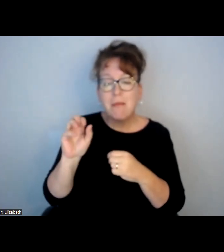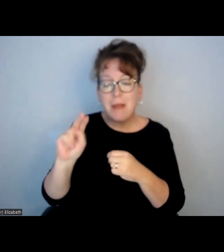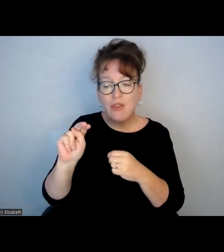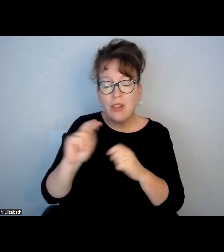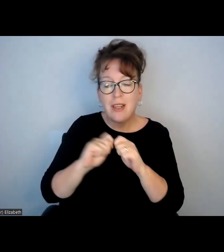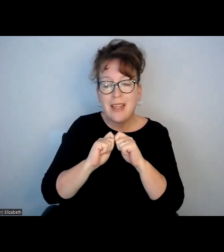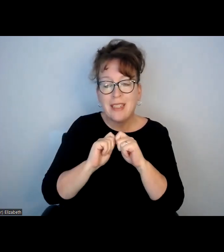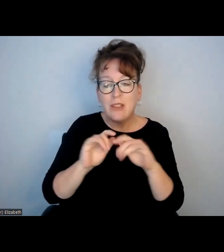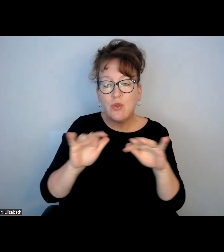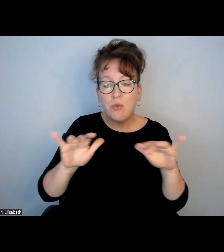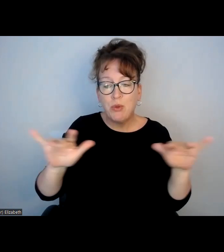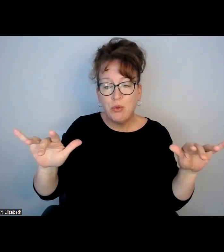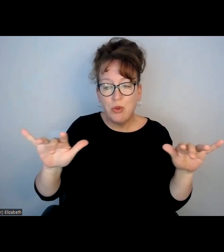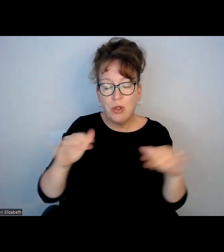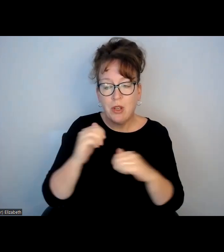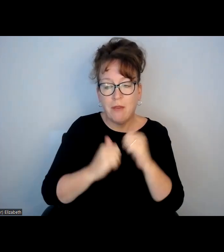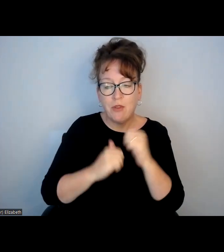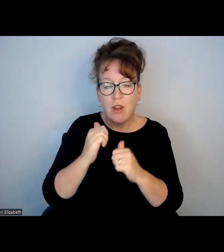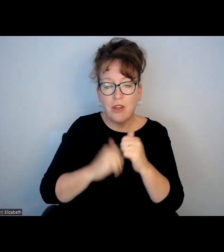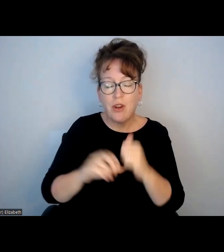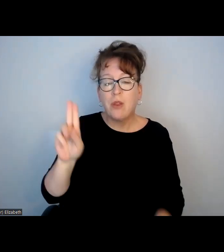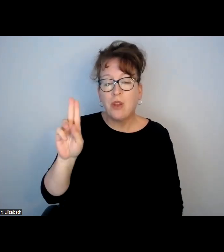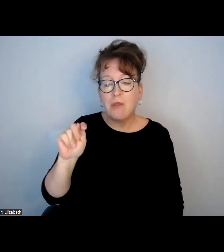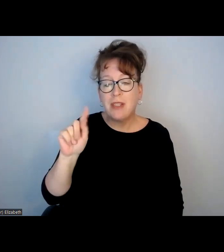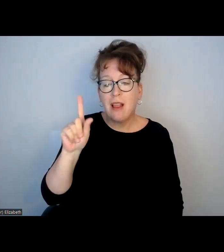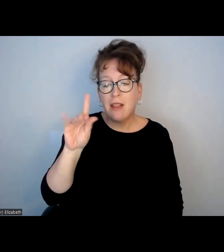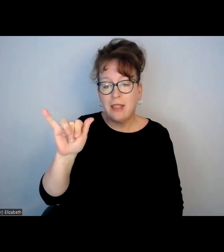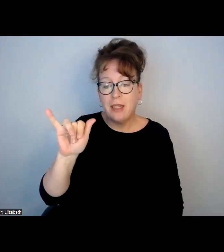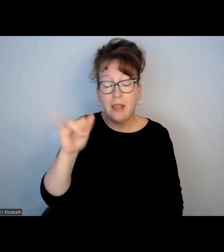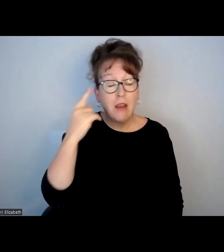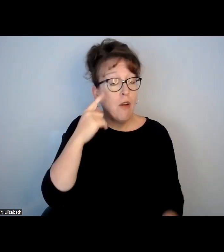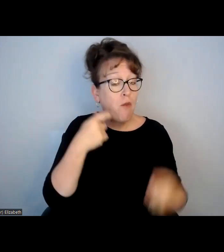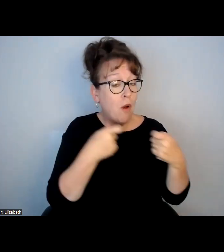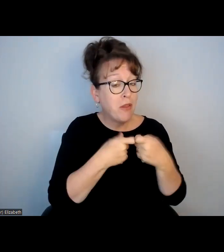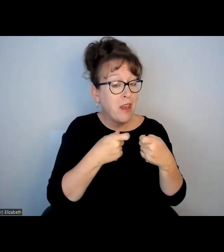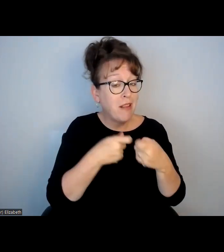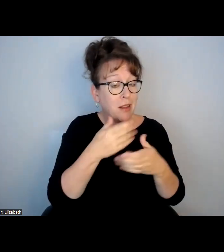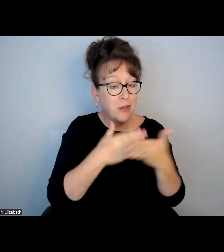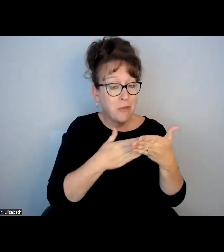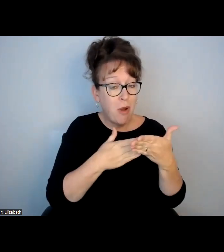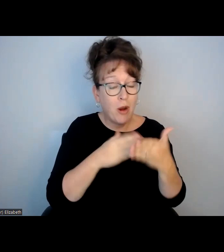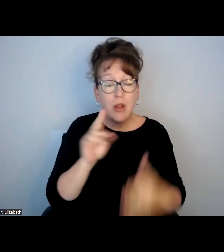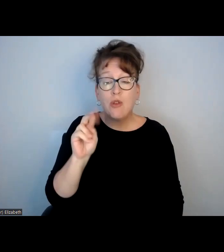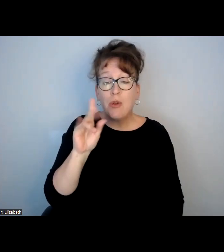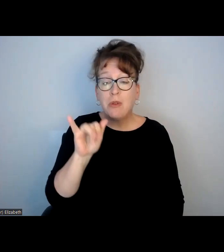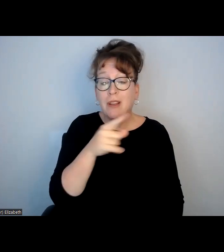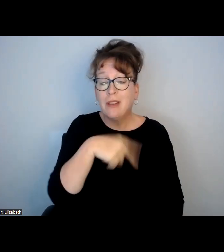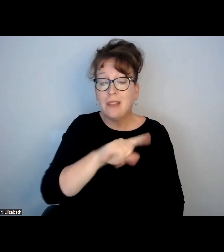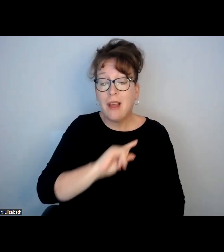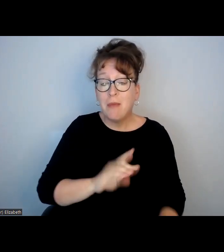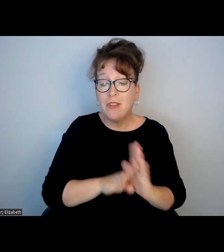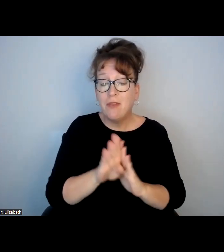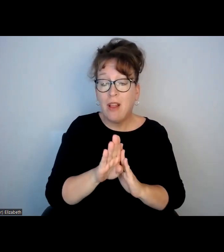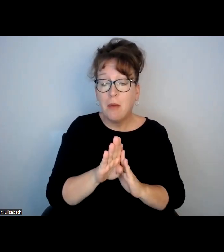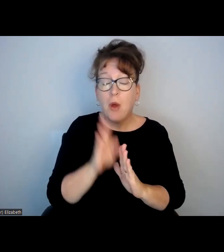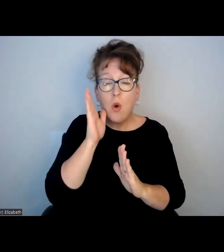utility infrastructure. In the electric sector modernization plans that the utilities have developed, which are going to be filed